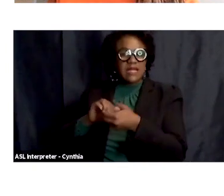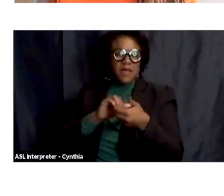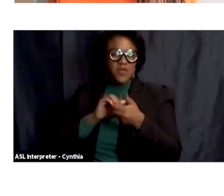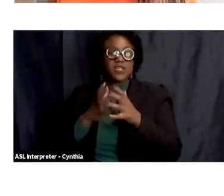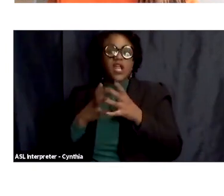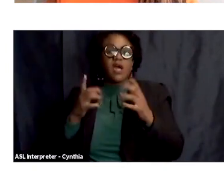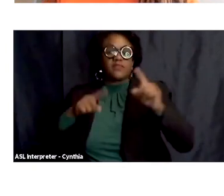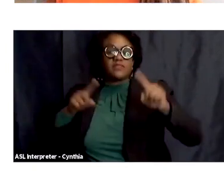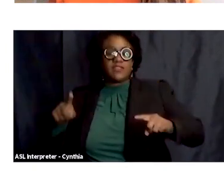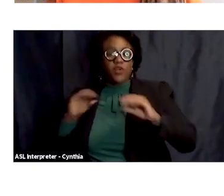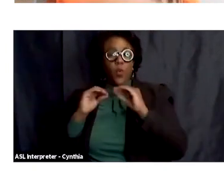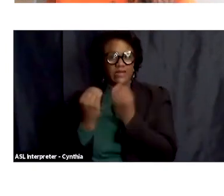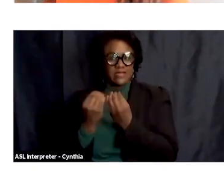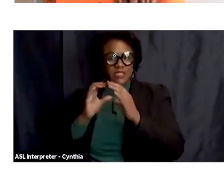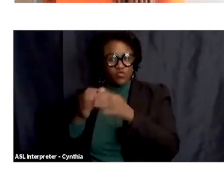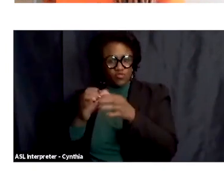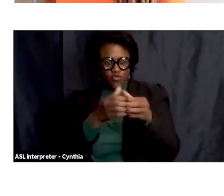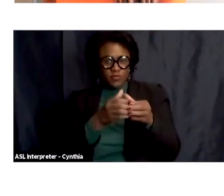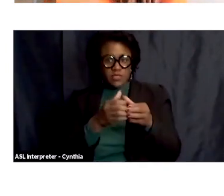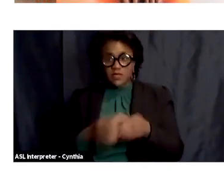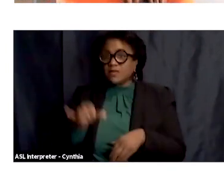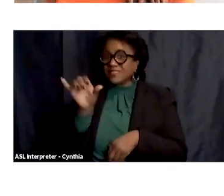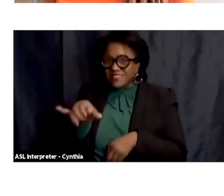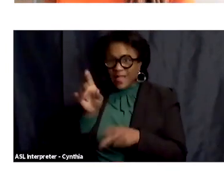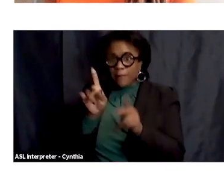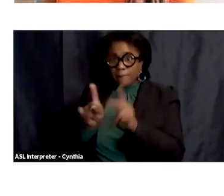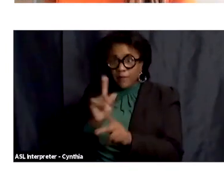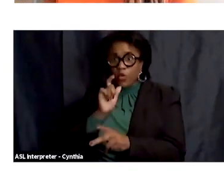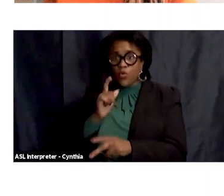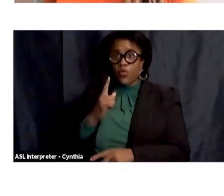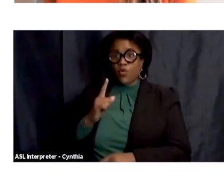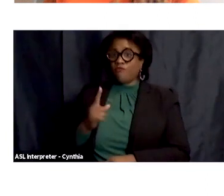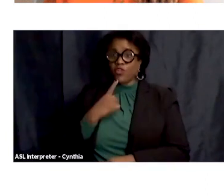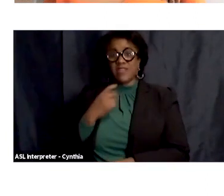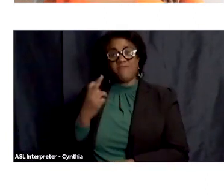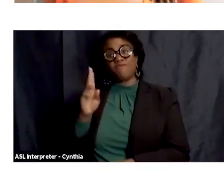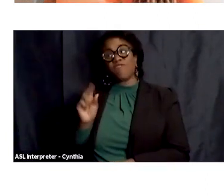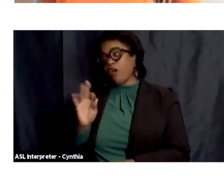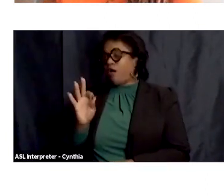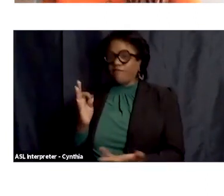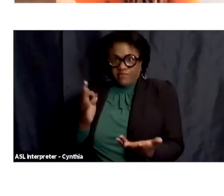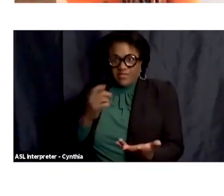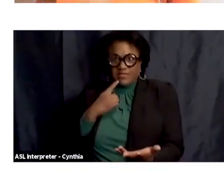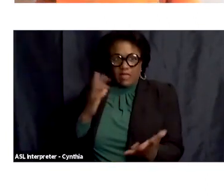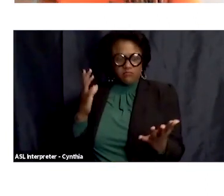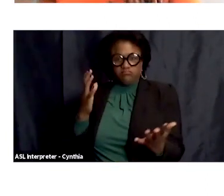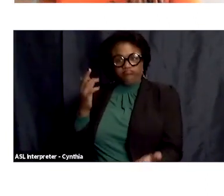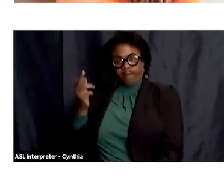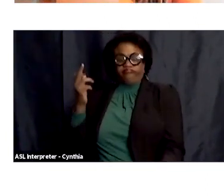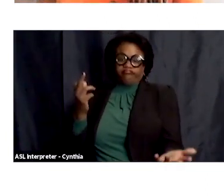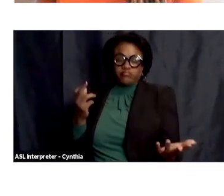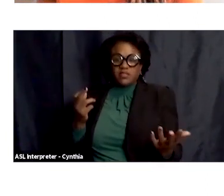different organizing groups, we had these same people who first said fuck off to us in Skid Row, who eventually used